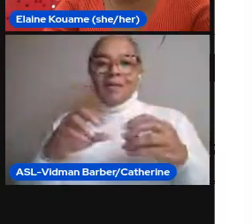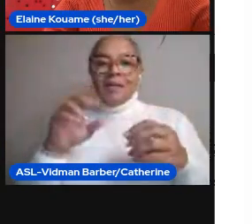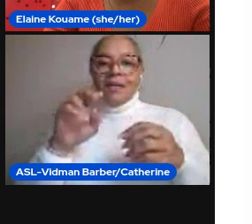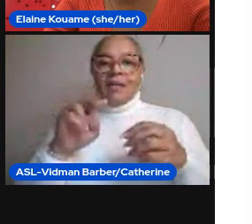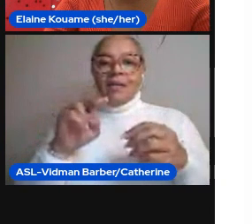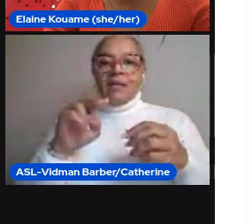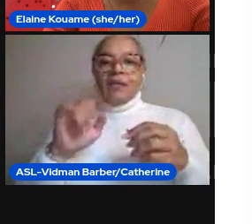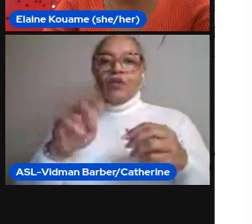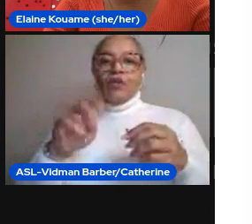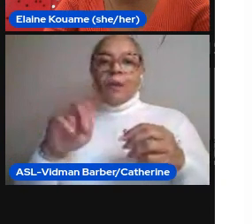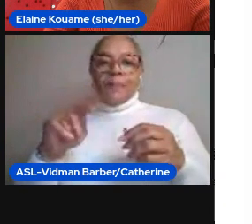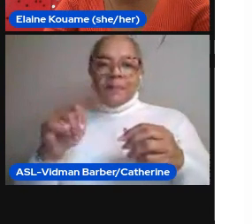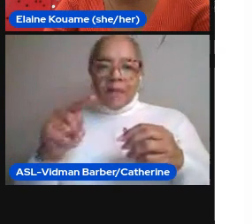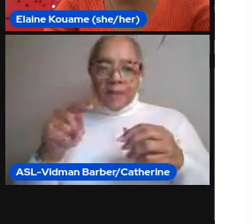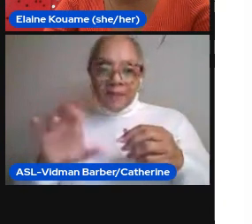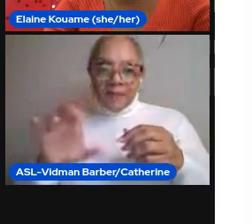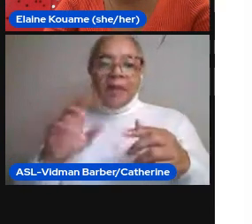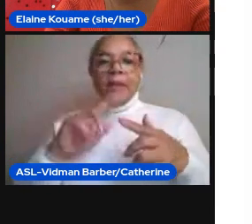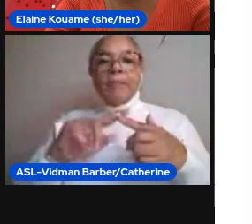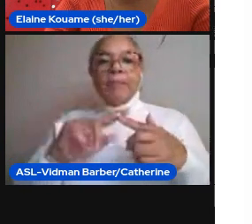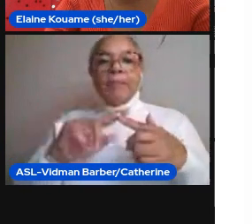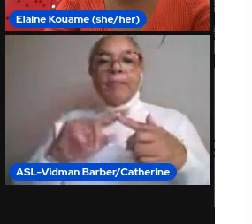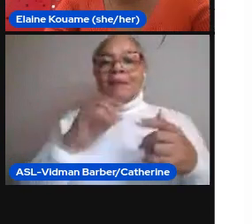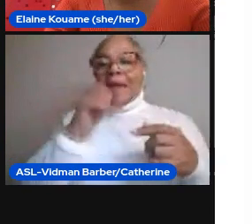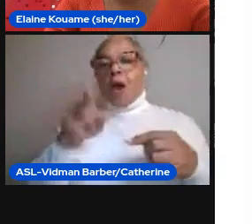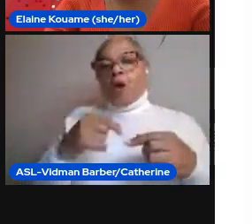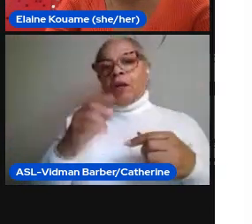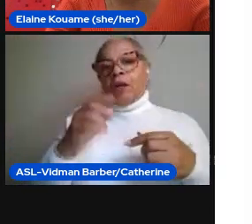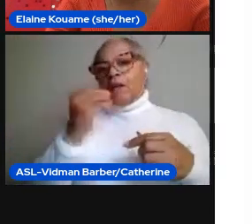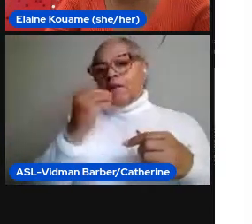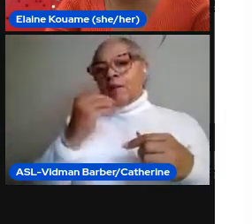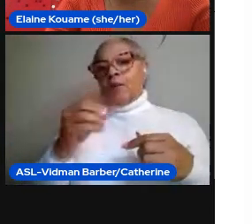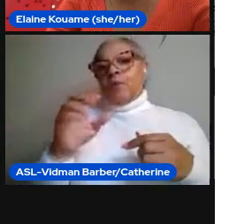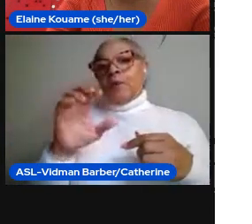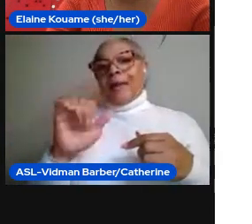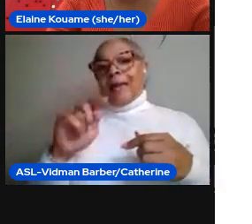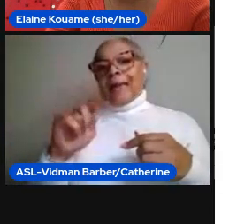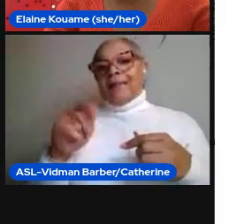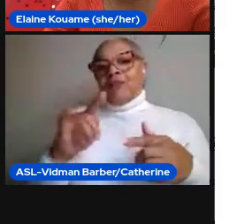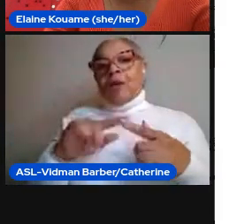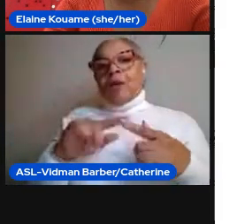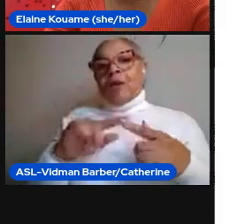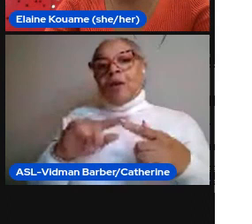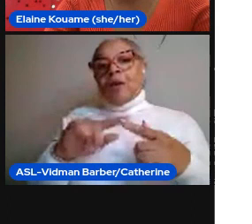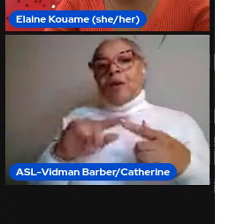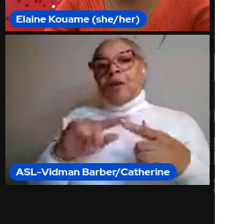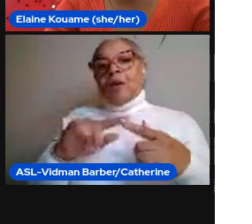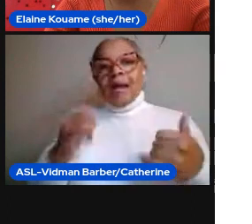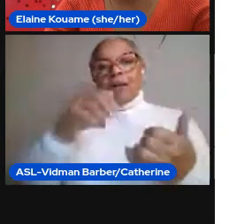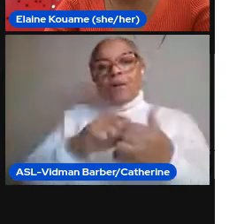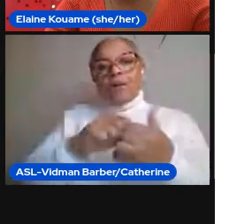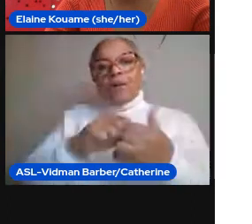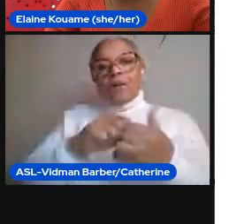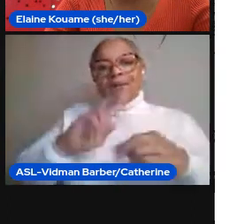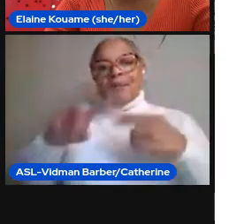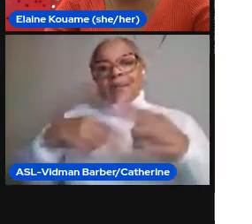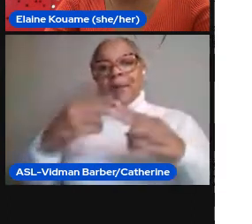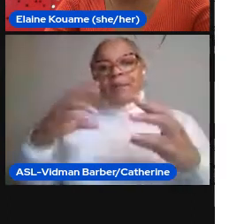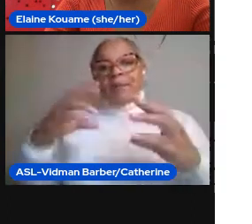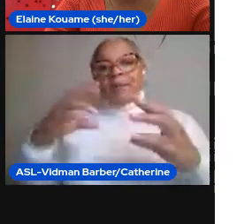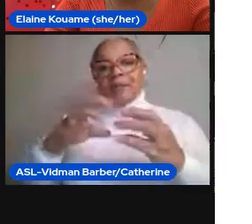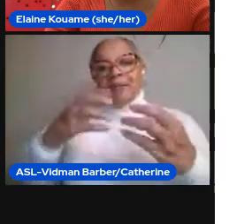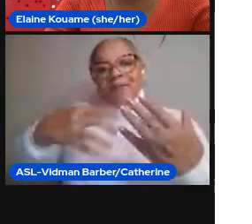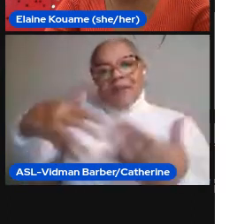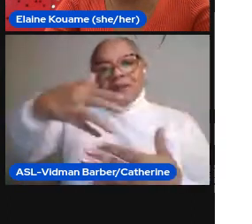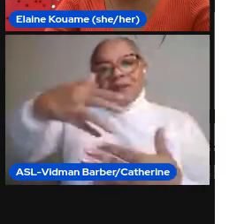not only uptaking food antigen, but now they are integrating a different kind of cell death. And this, they are integrating this